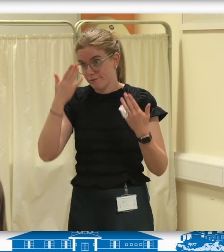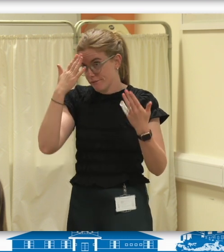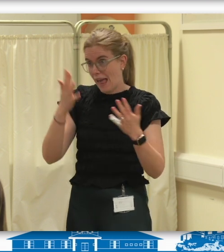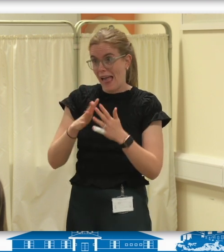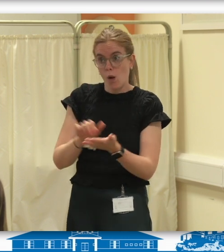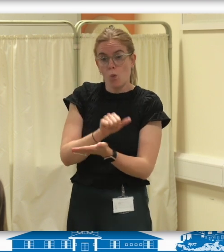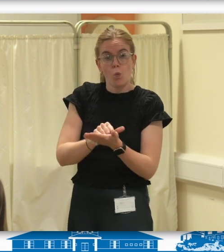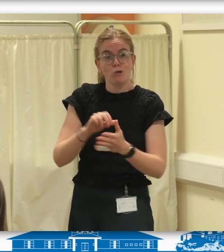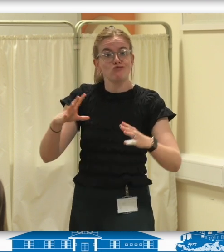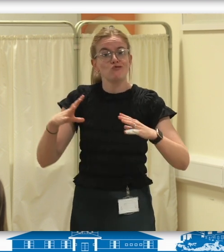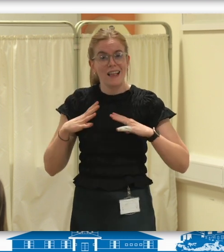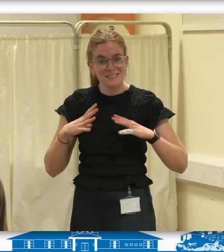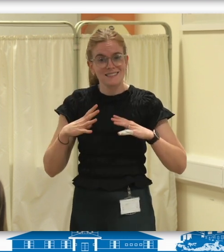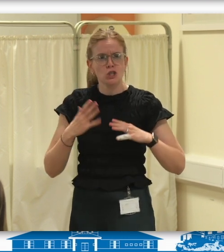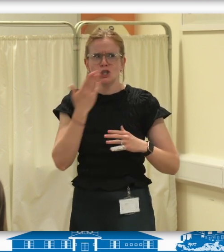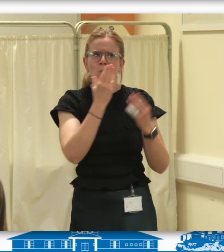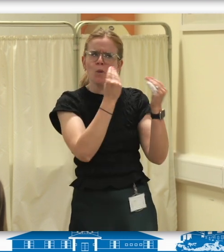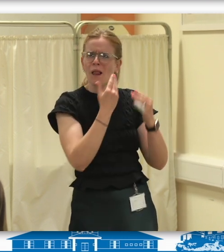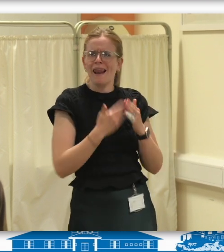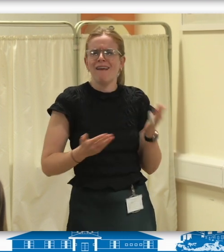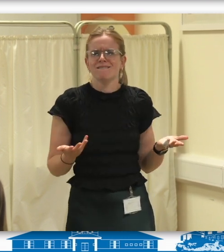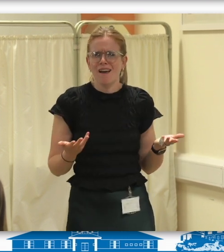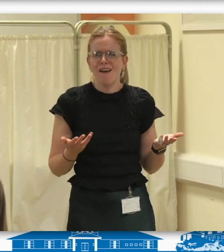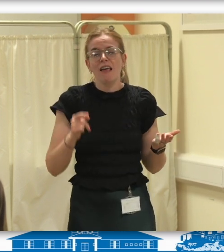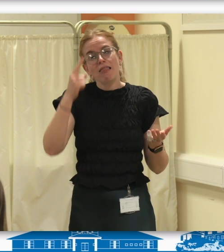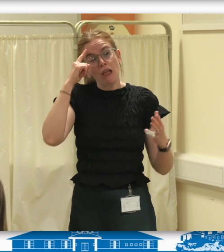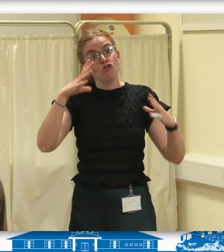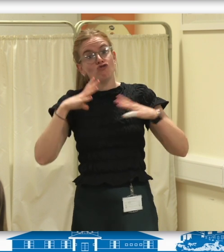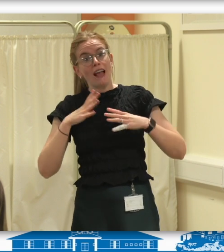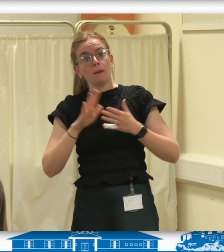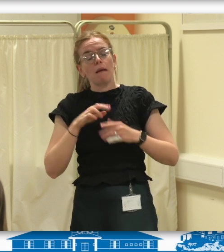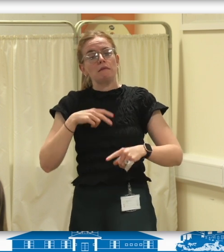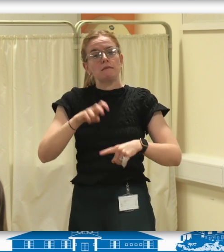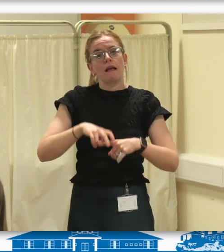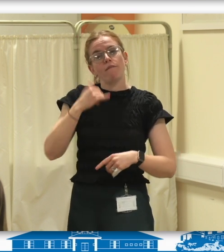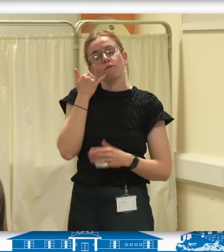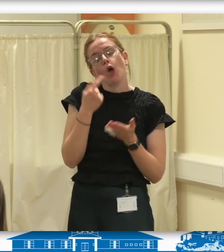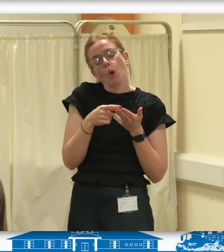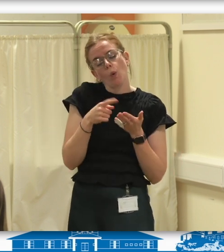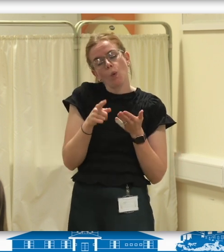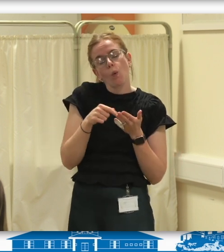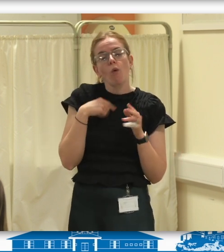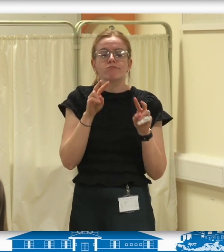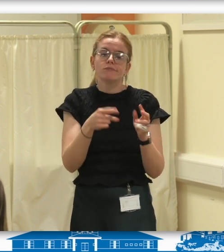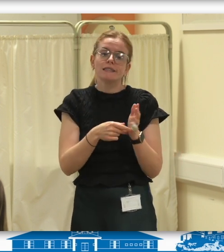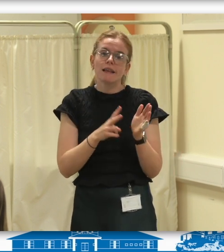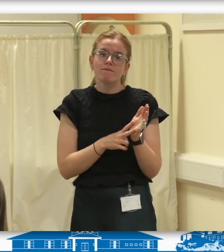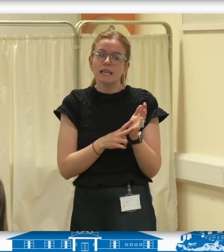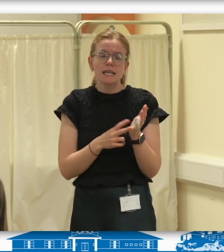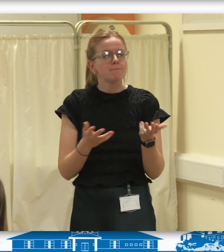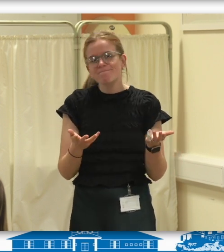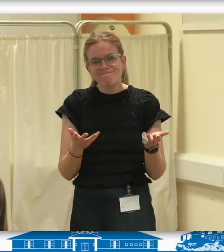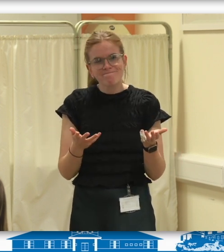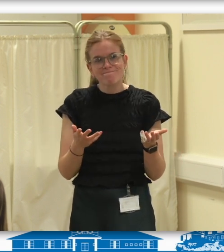school. They may equate rest with sitting browsing on their phone or watching the TV. Effective